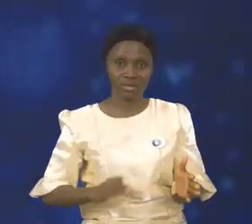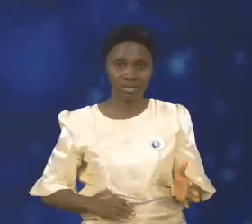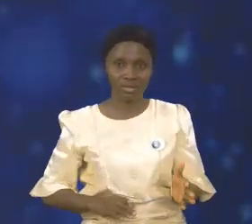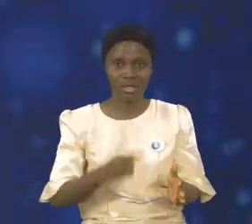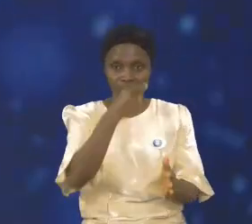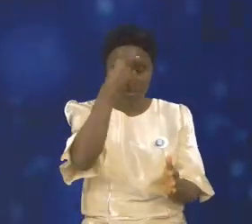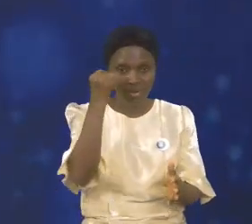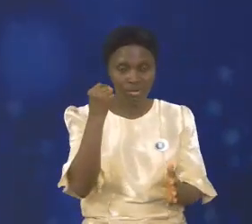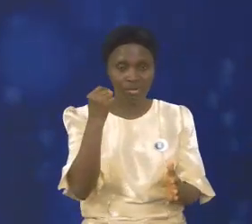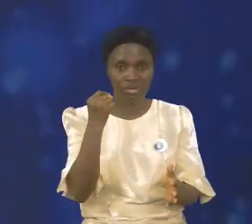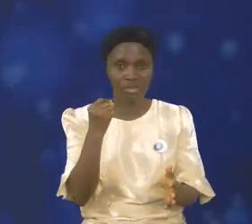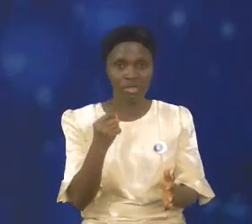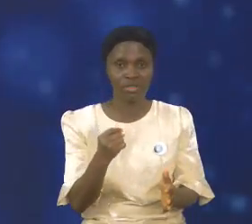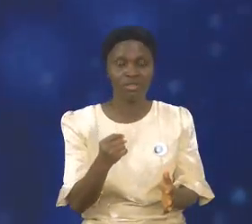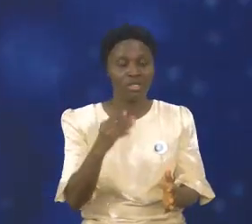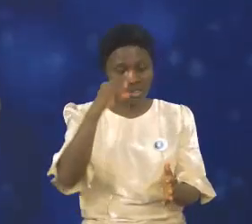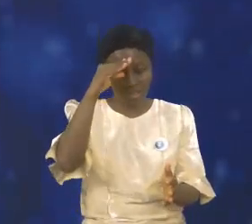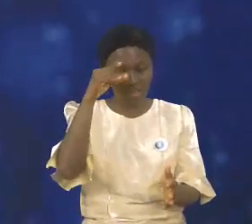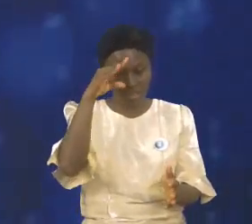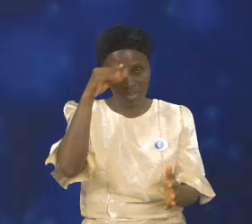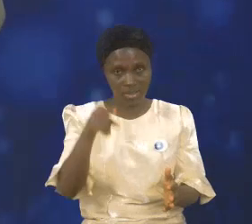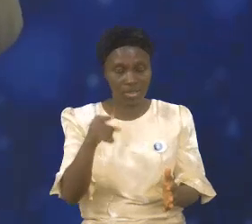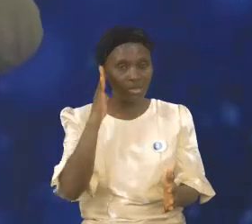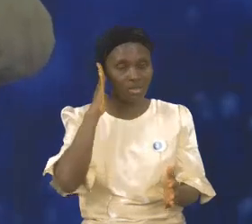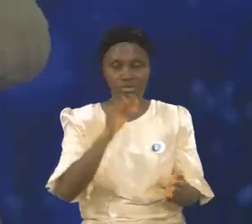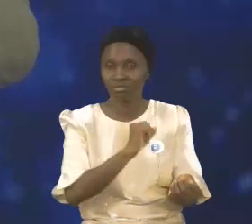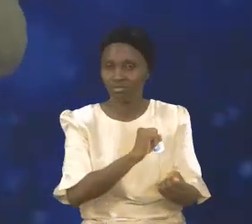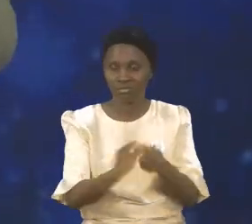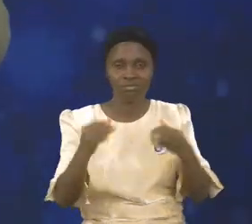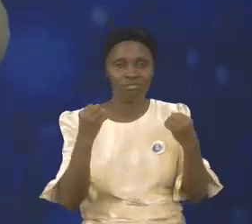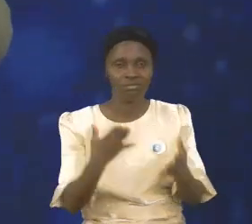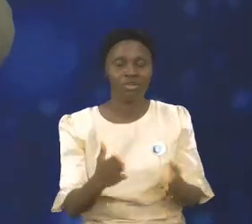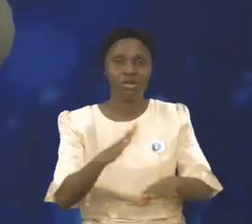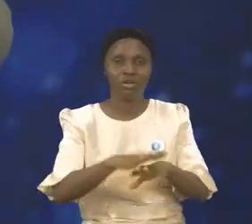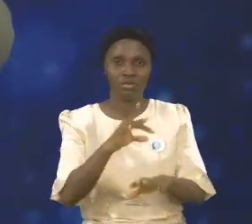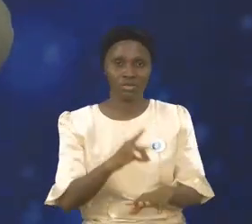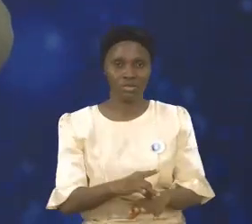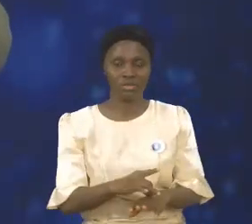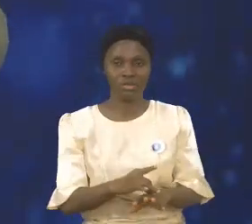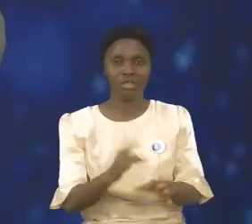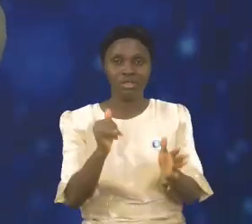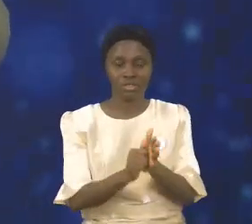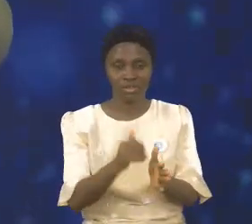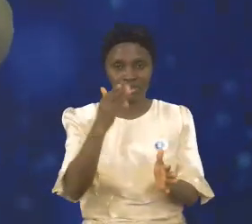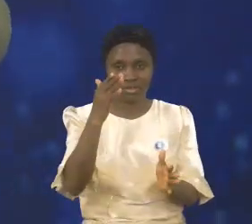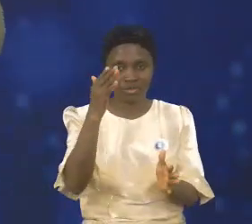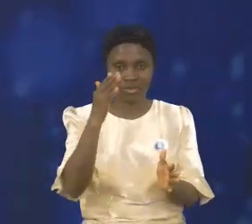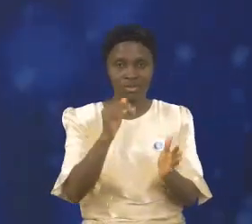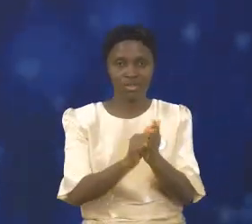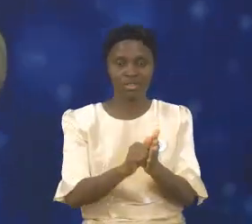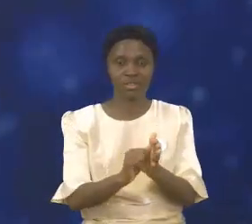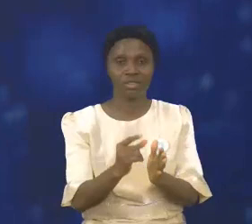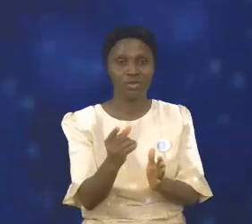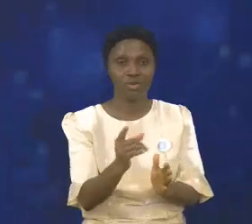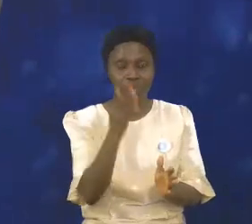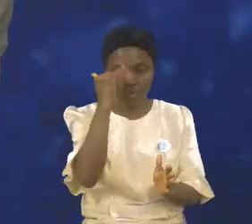be brutal over all the earth. That's why Christ will take his bride, his church, the